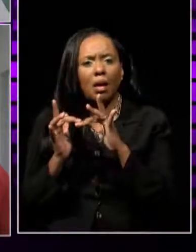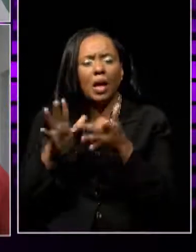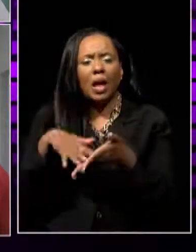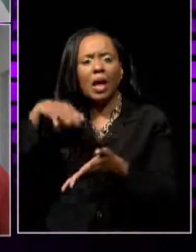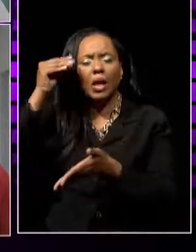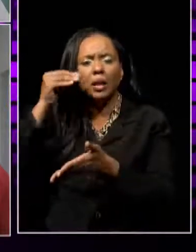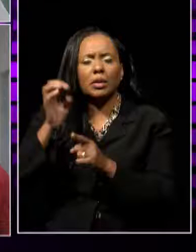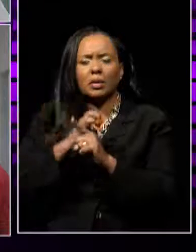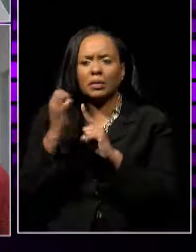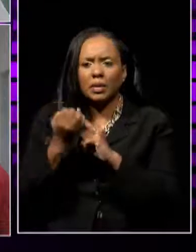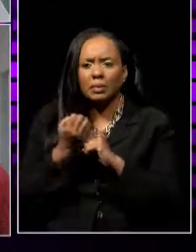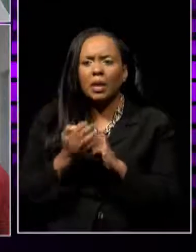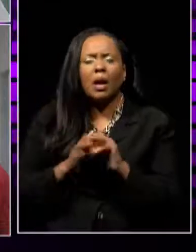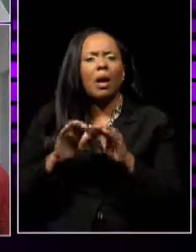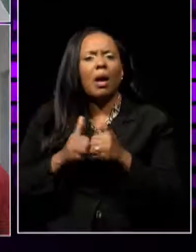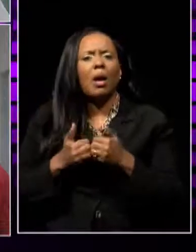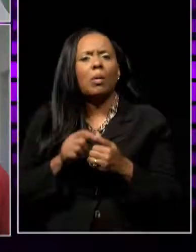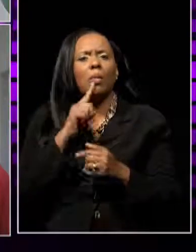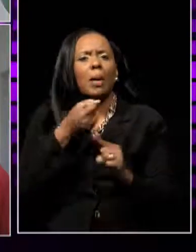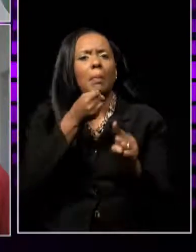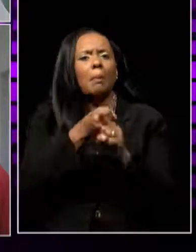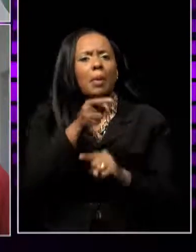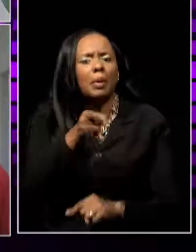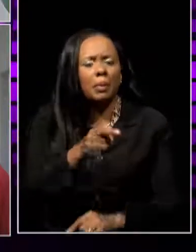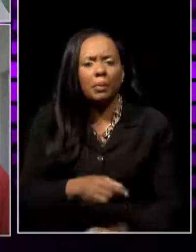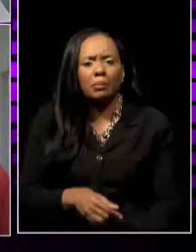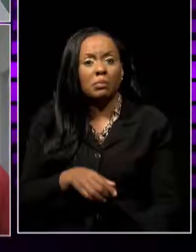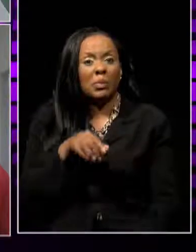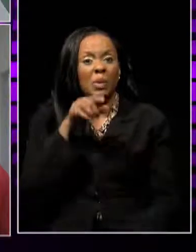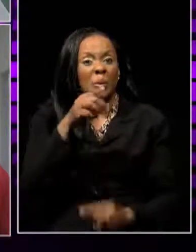Not only the students' social well-being, but yours.